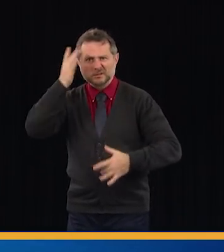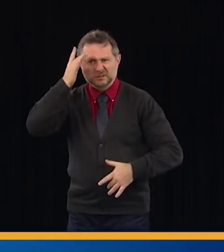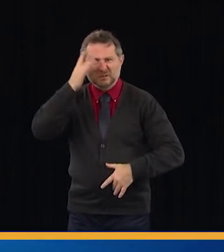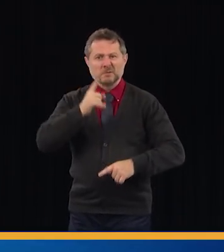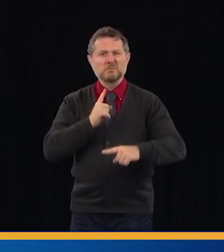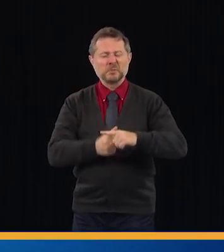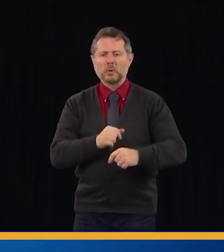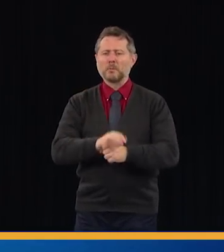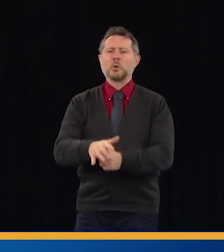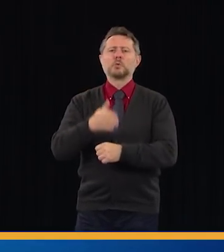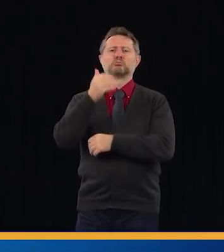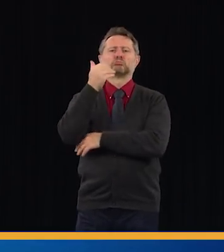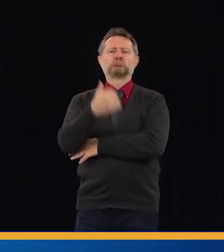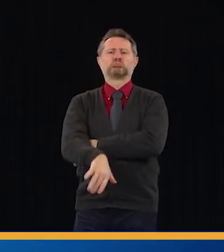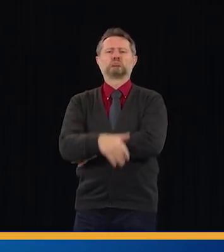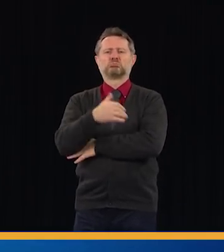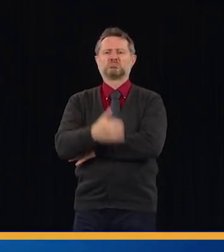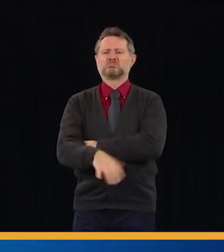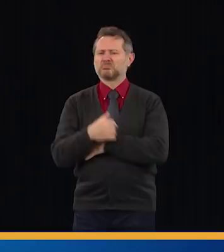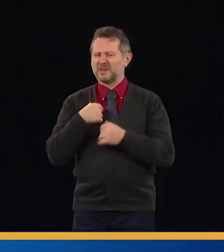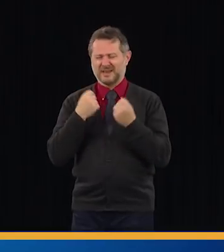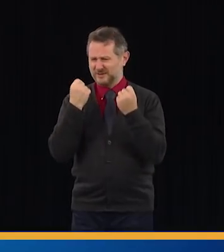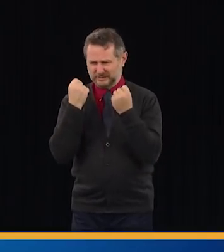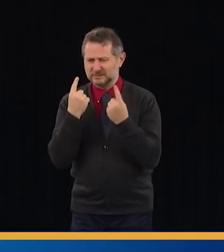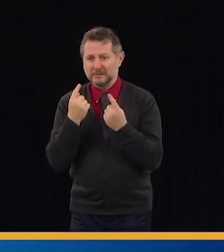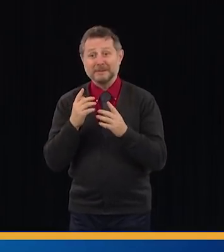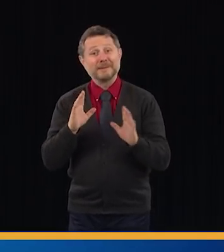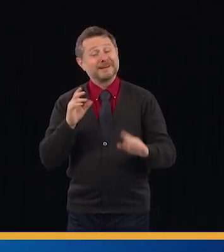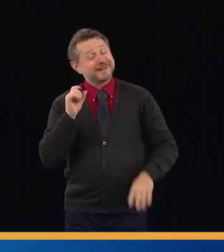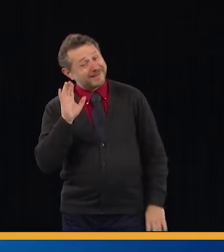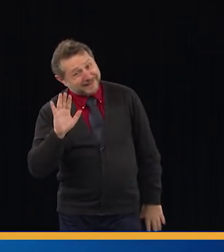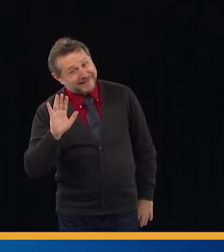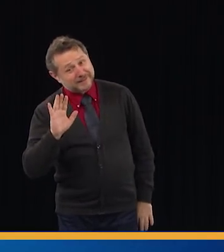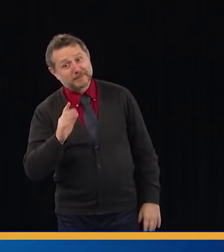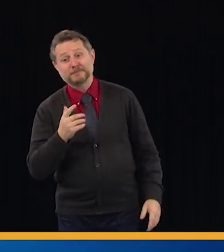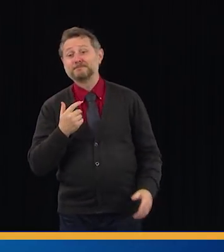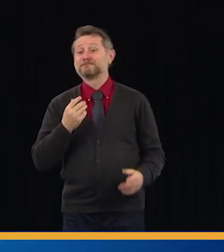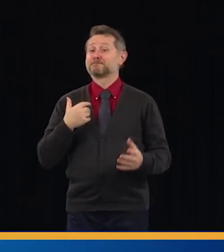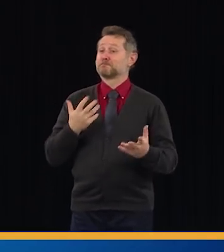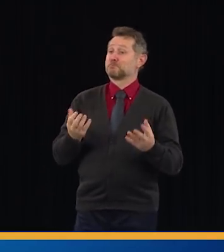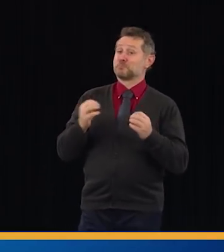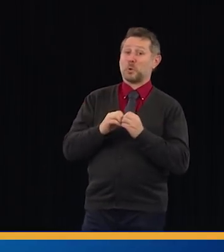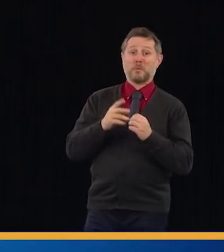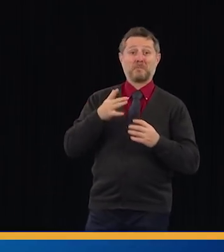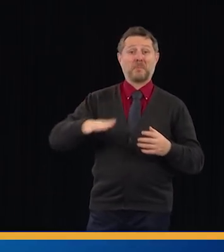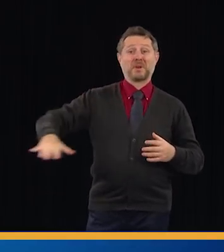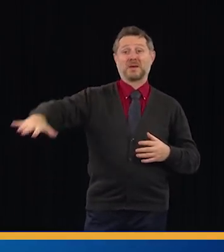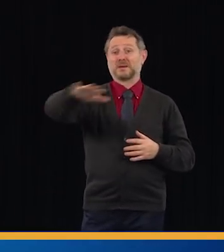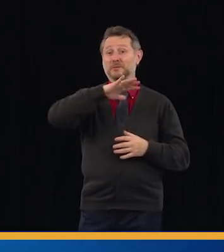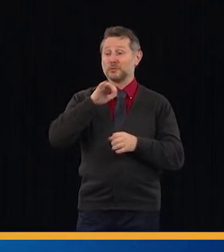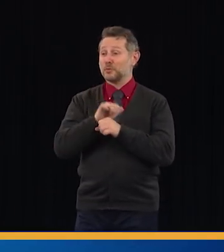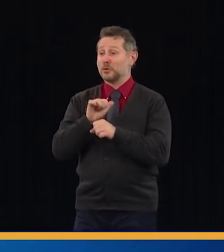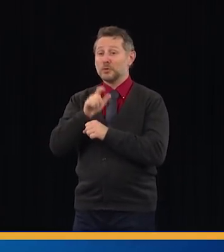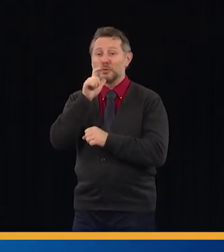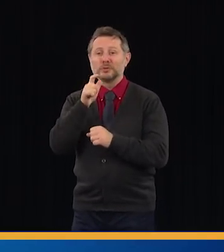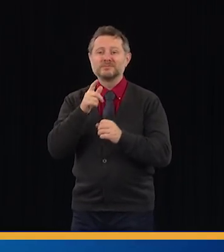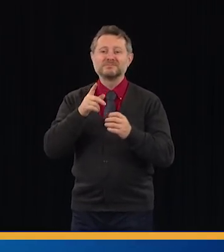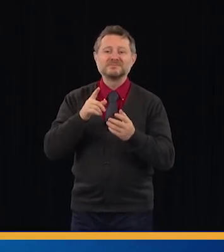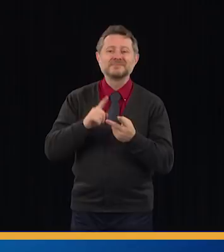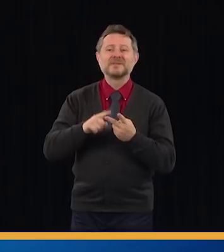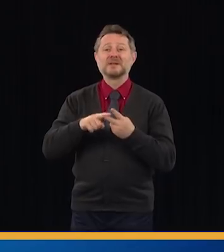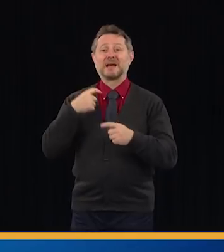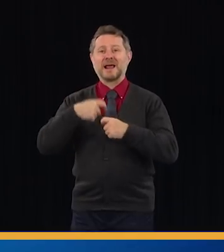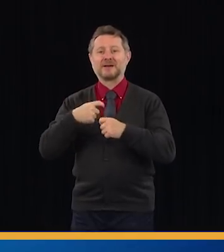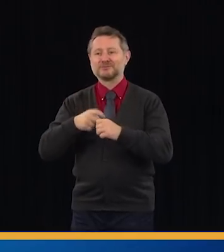Are more public workers Latino and African American who don't have